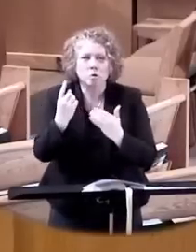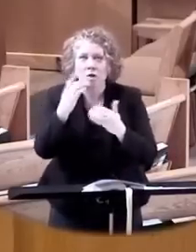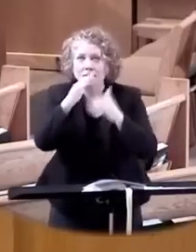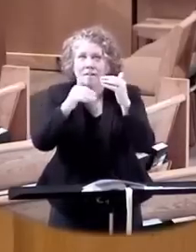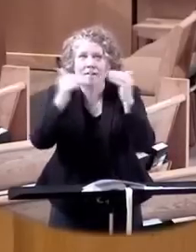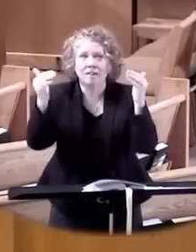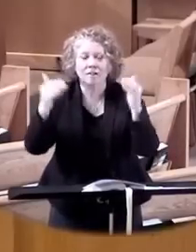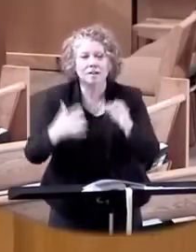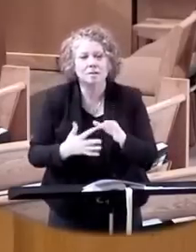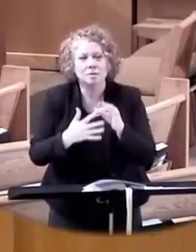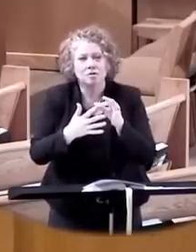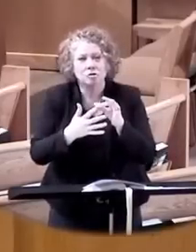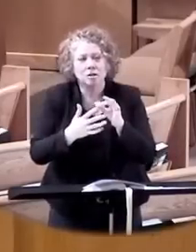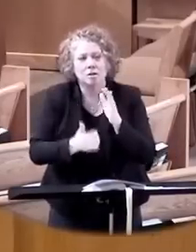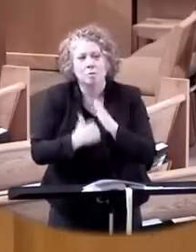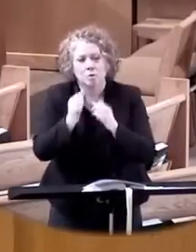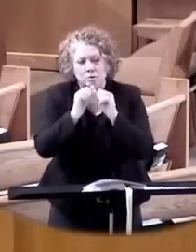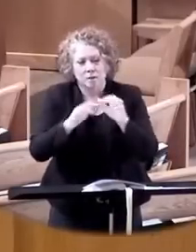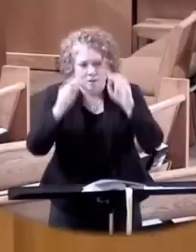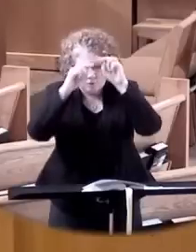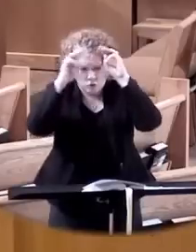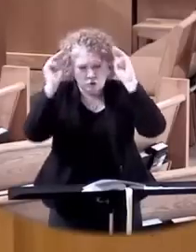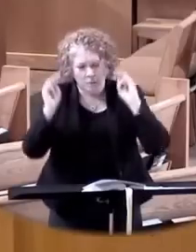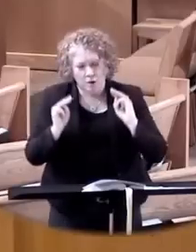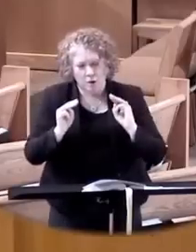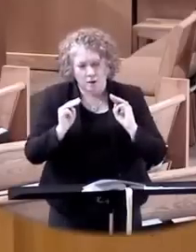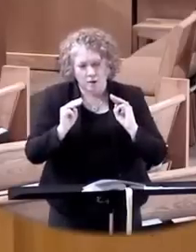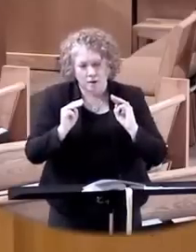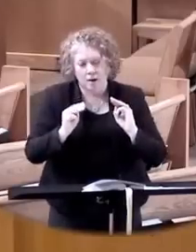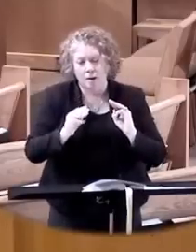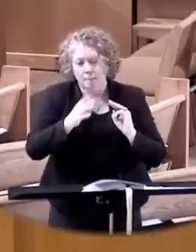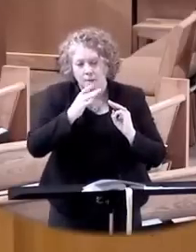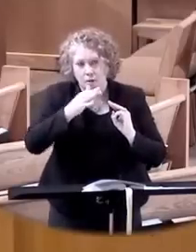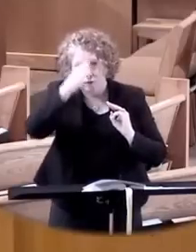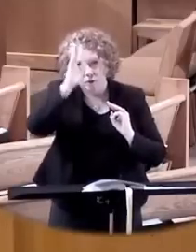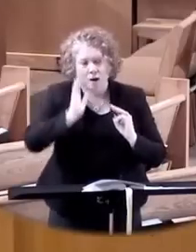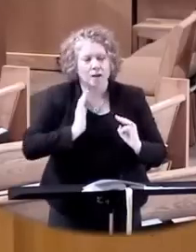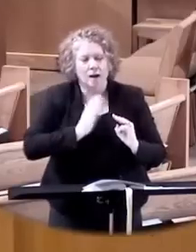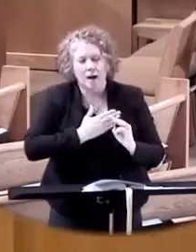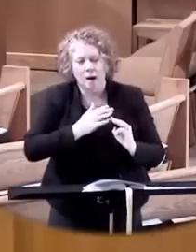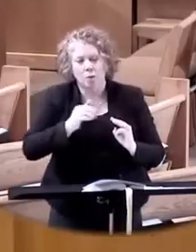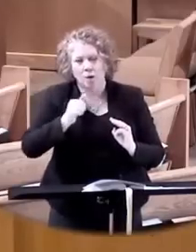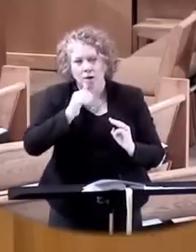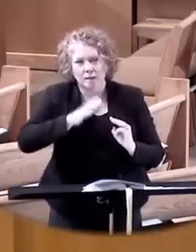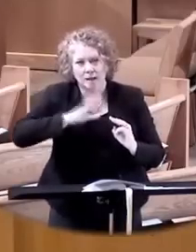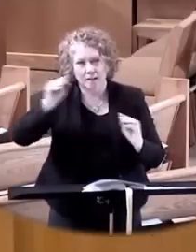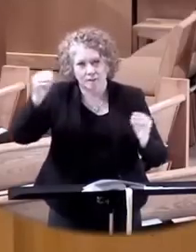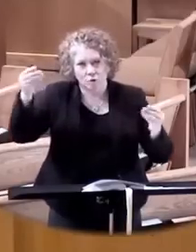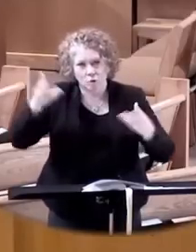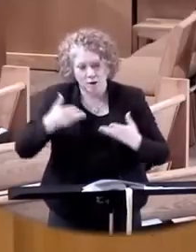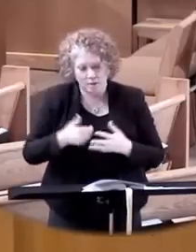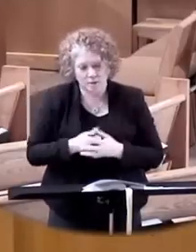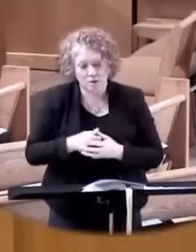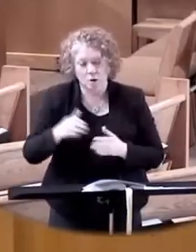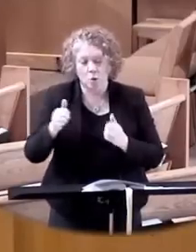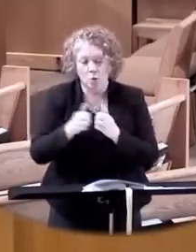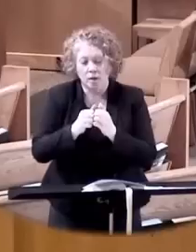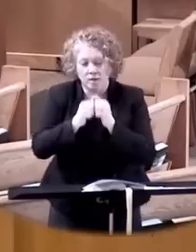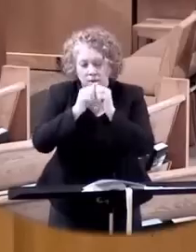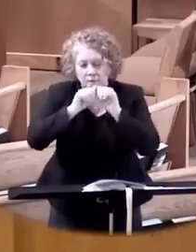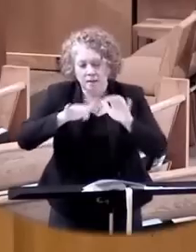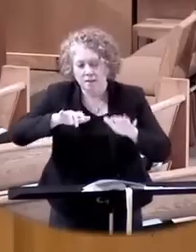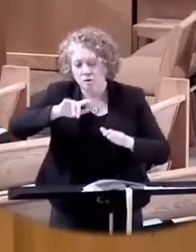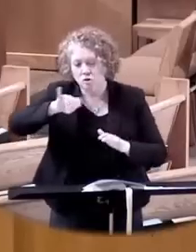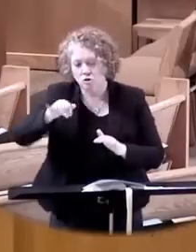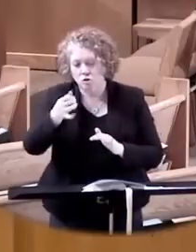most blessed Virgin Mary, Mother of God, our Lady of Grace, with blessed Joseph, her spouse,